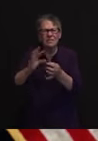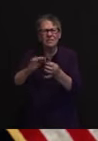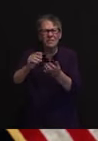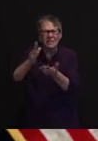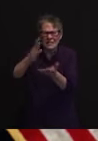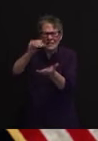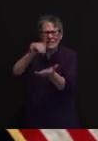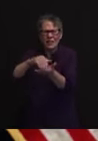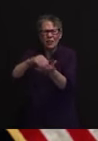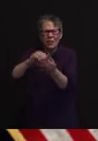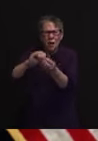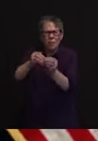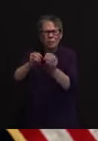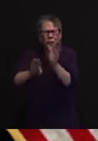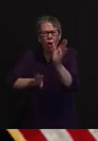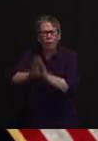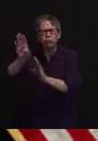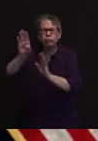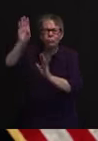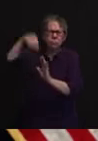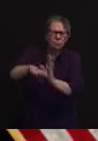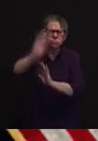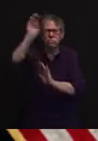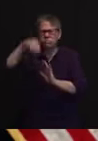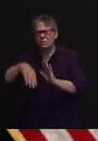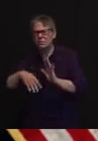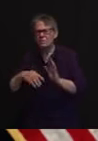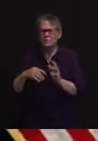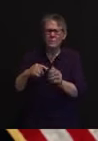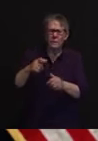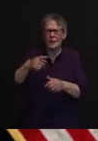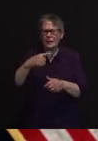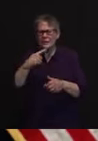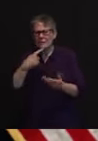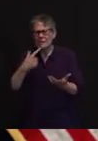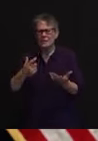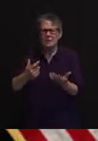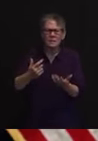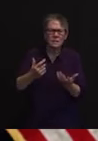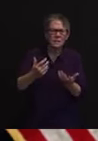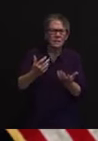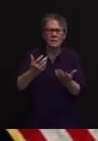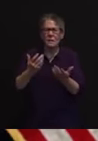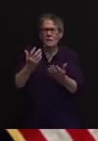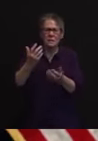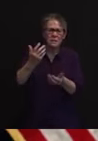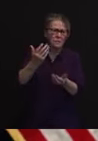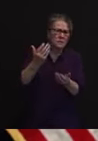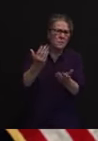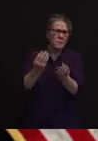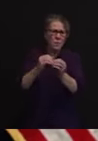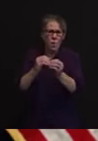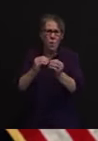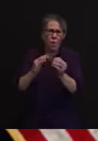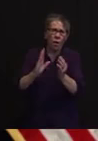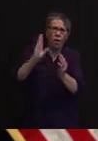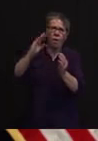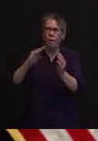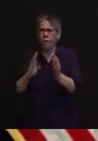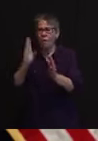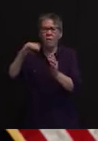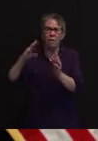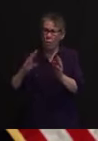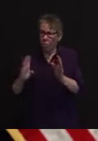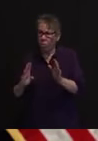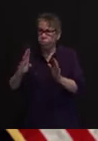we projecting a lower peak? Can somebody square this away for me? And on a similar note, we keep on saying that we're short on